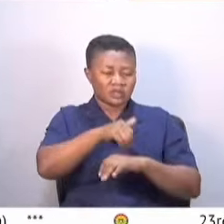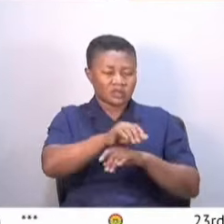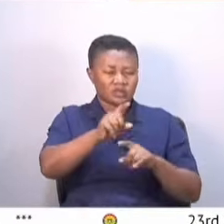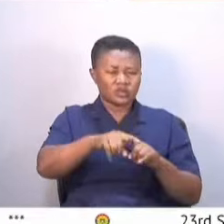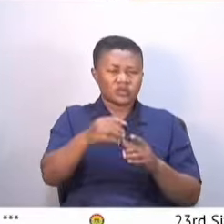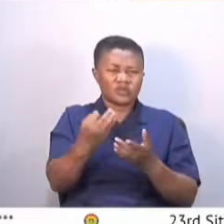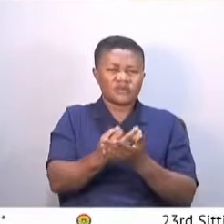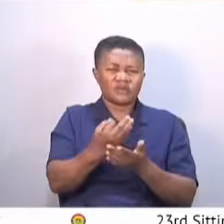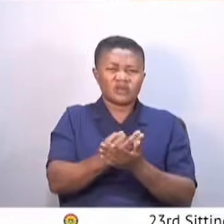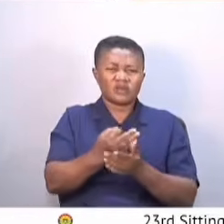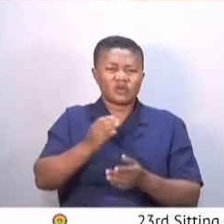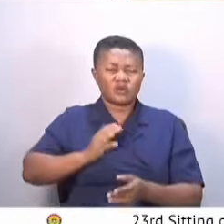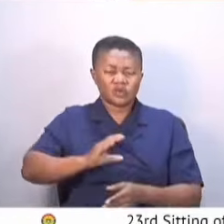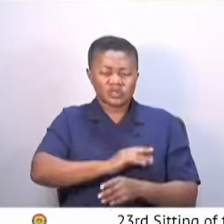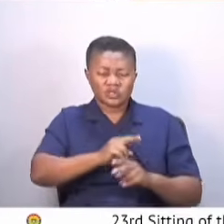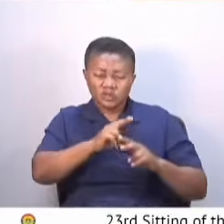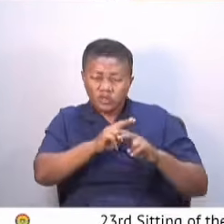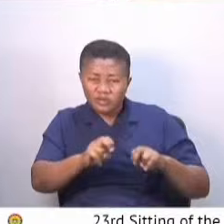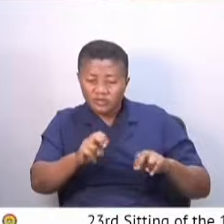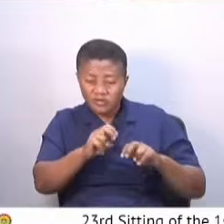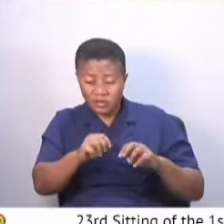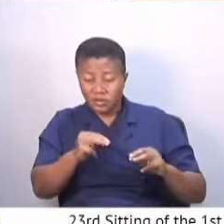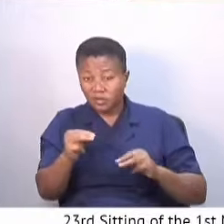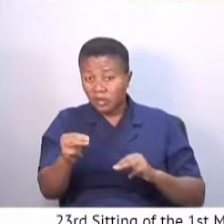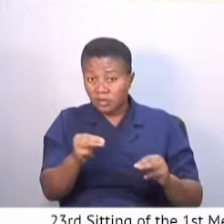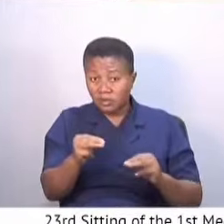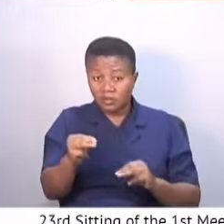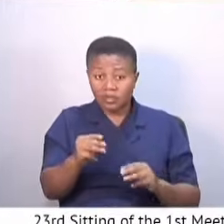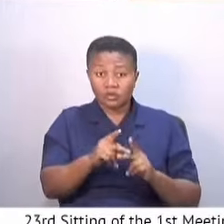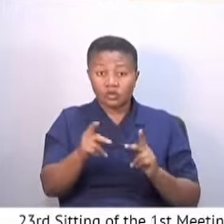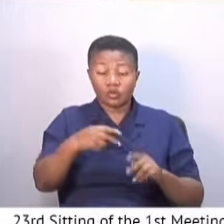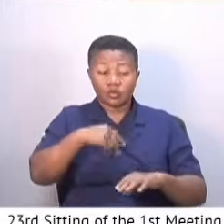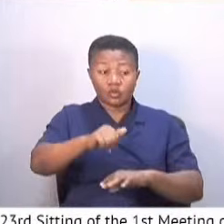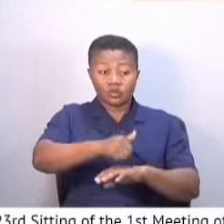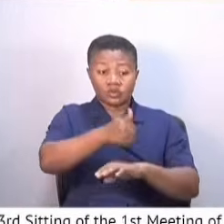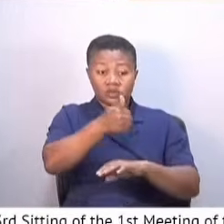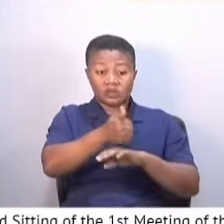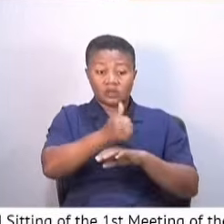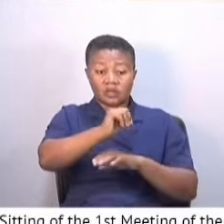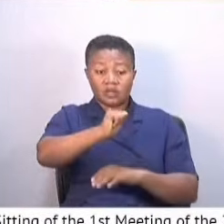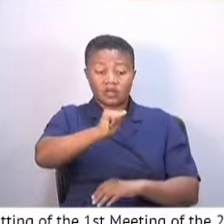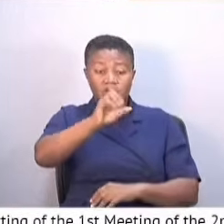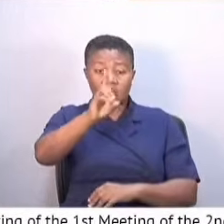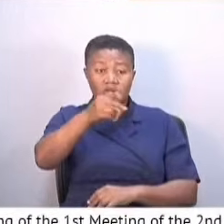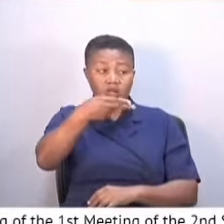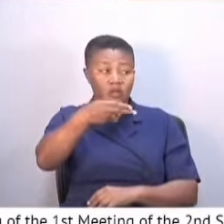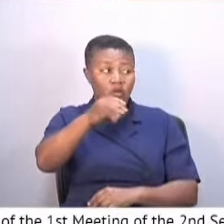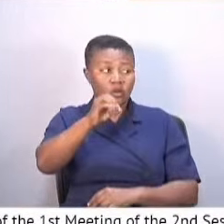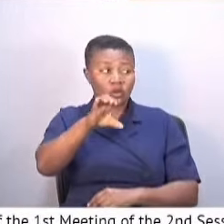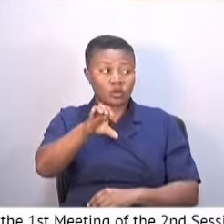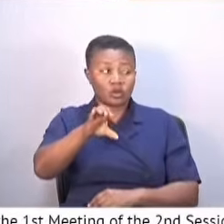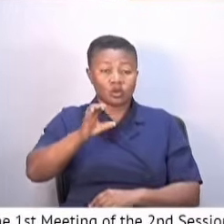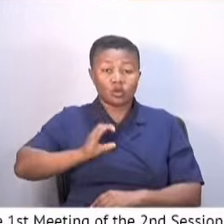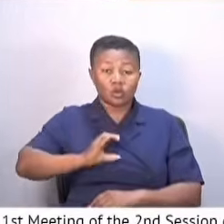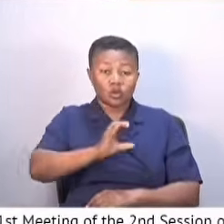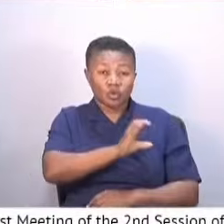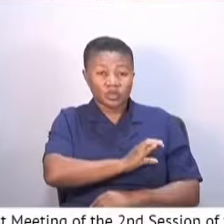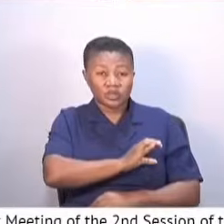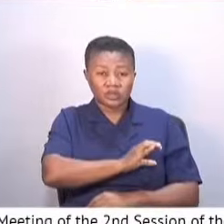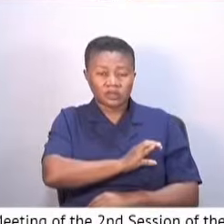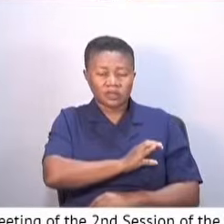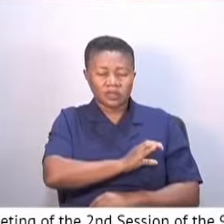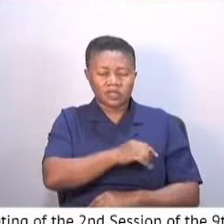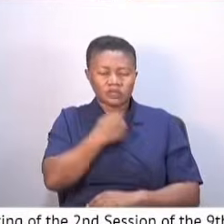Finance Committee to investigate the matter. So we decided to set up an ad hoc committee. And minority leader said, no, we have an